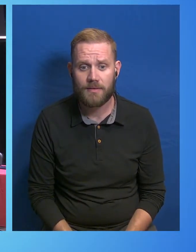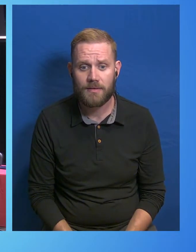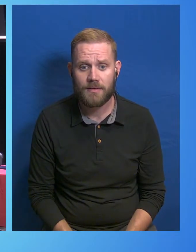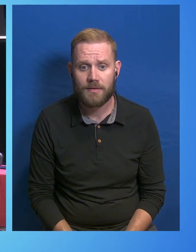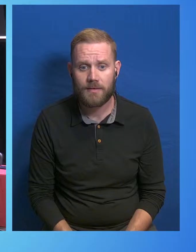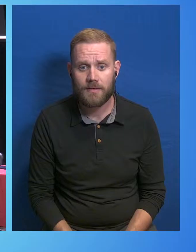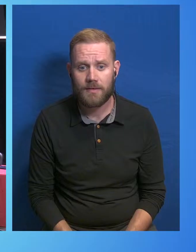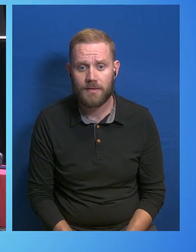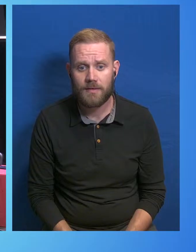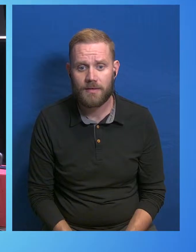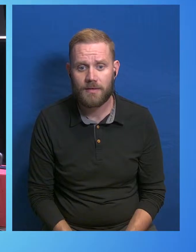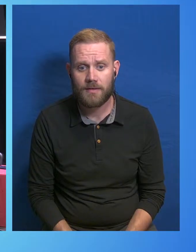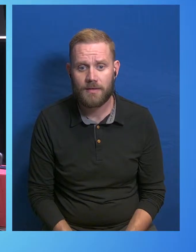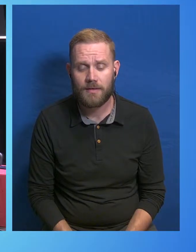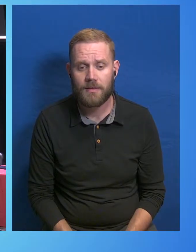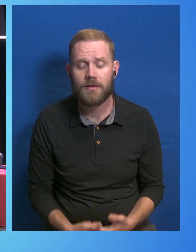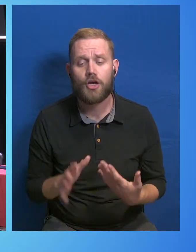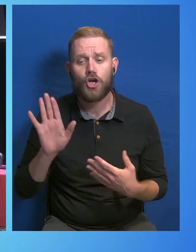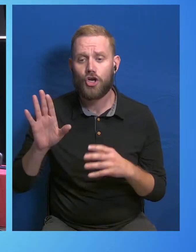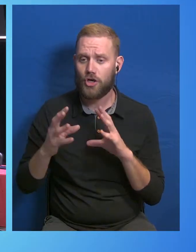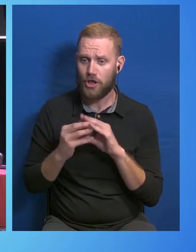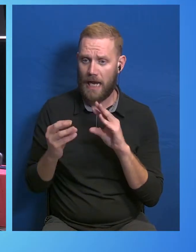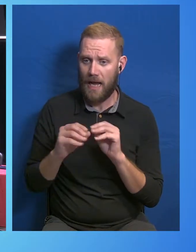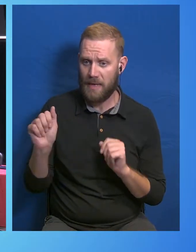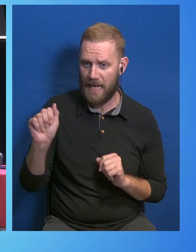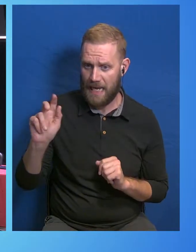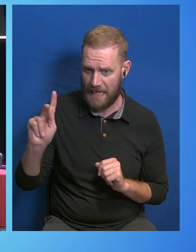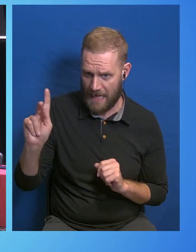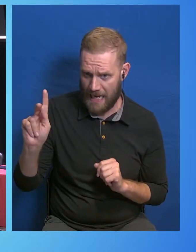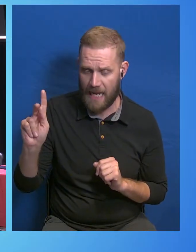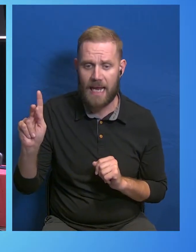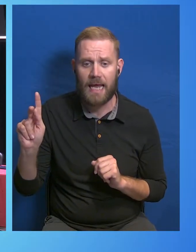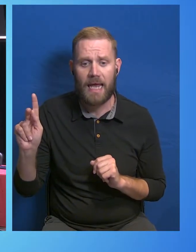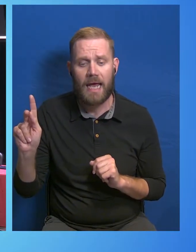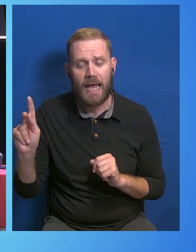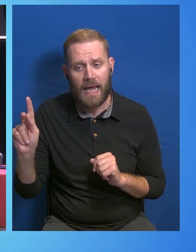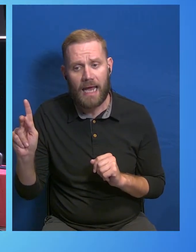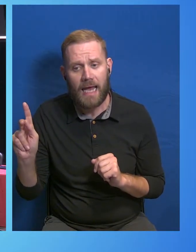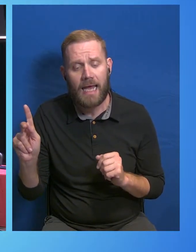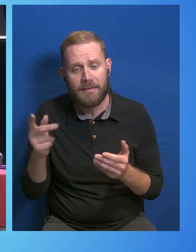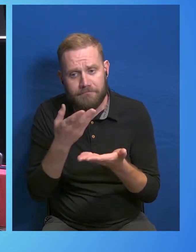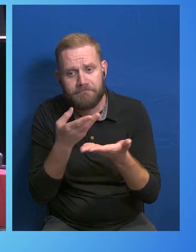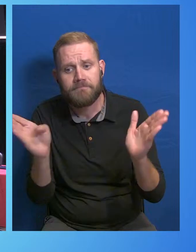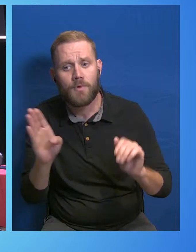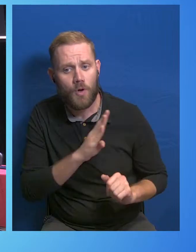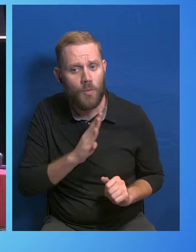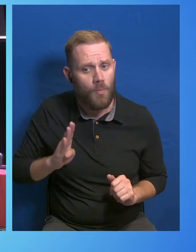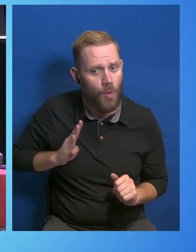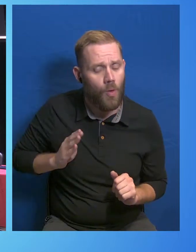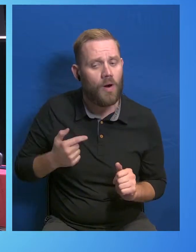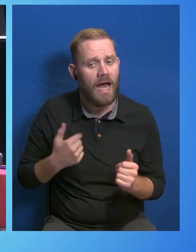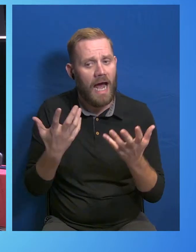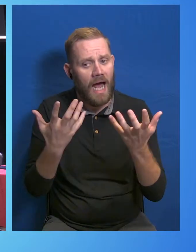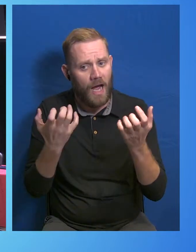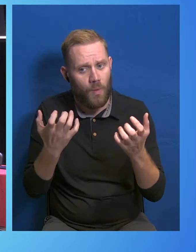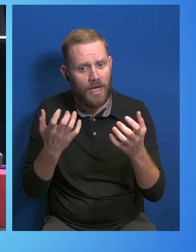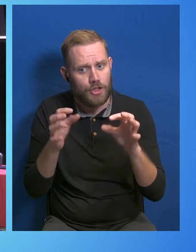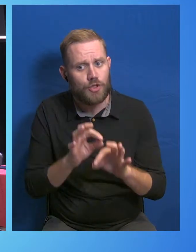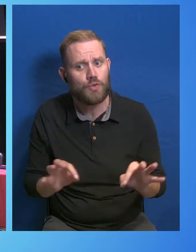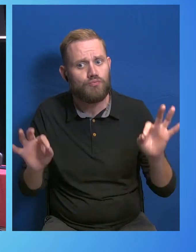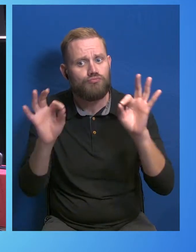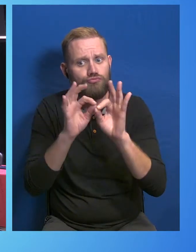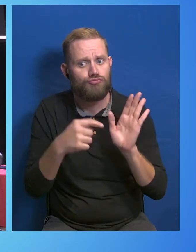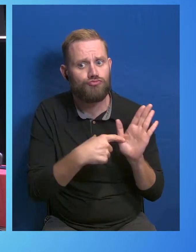Okay, so her comment, she wrote, "Dear members of the school board, I would like to highlight a critical